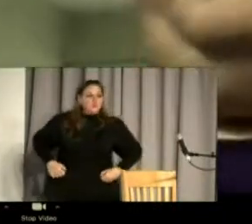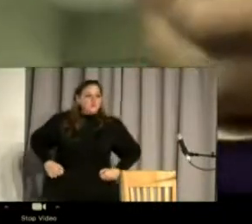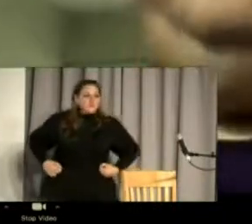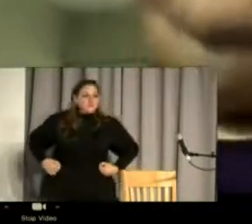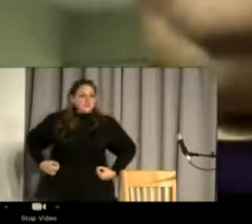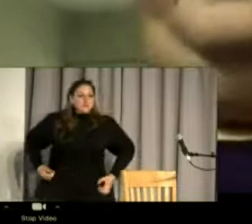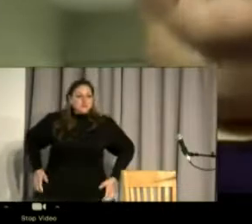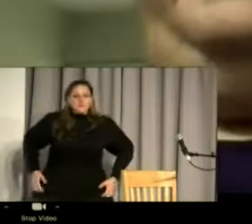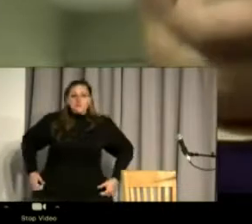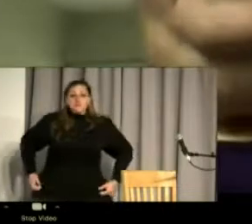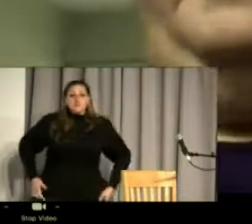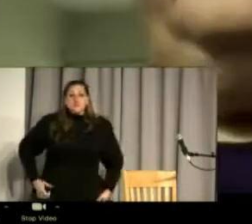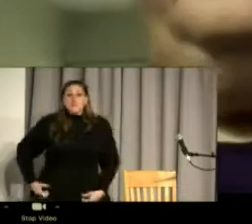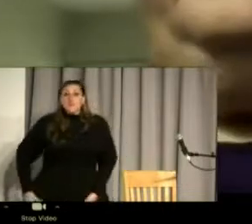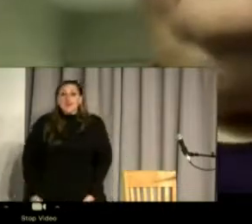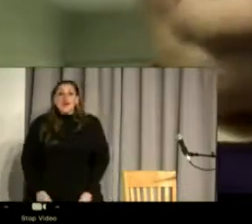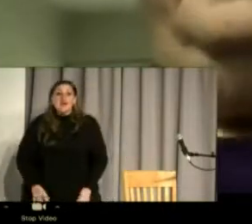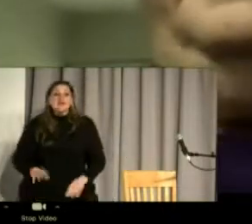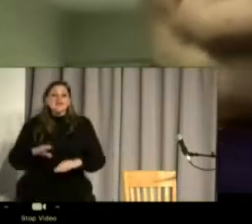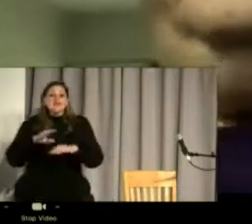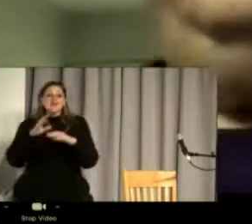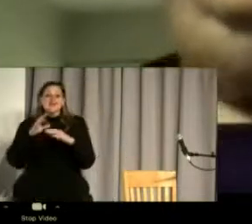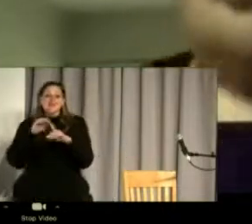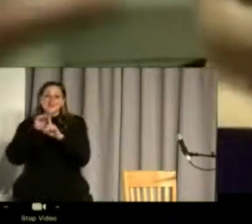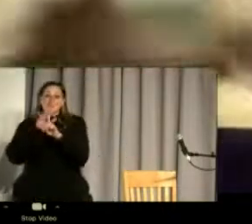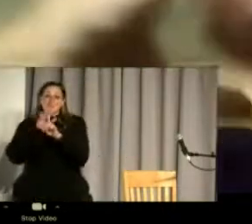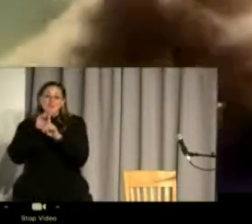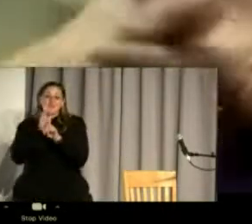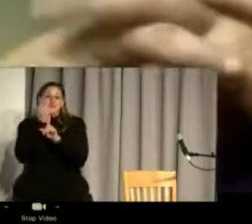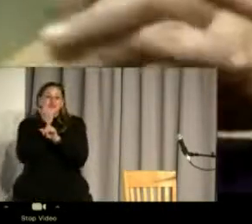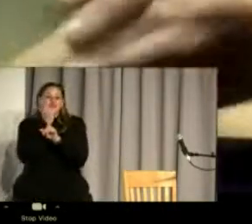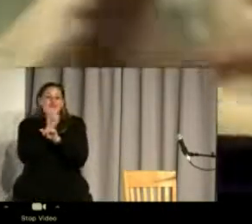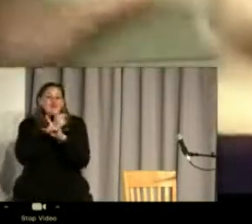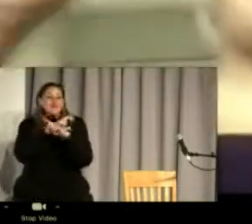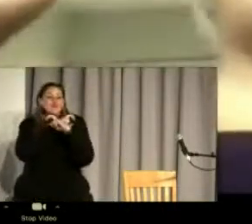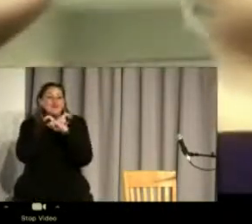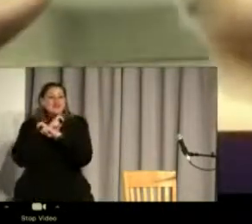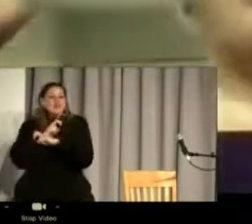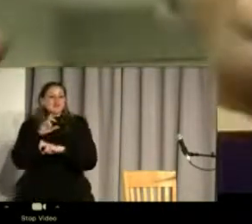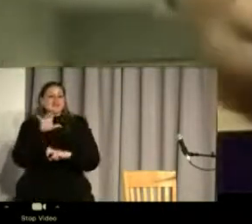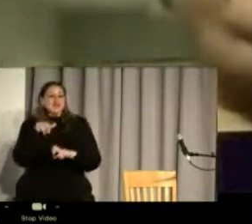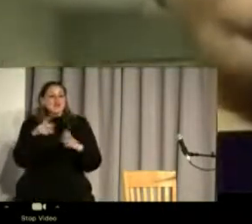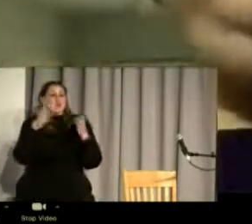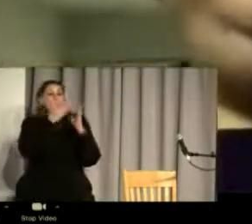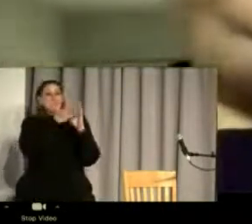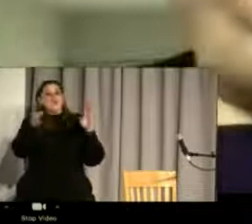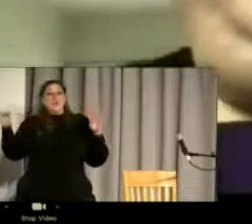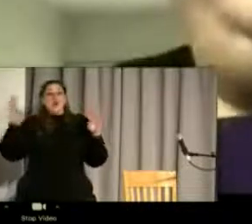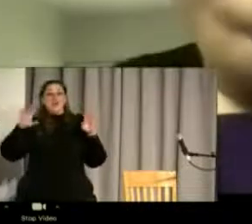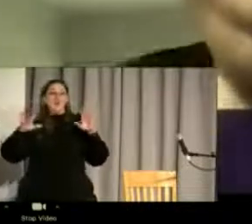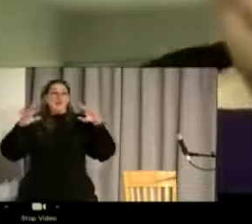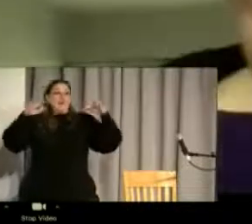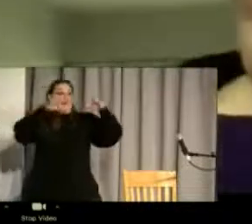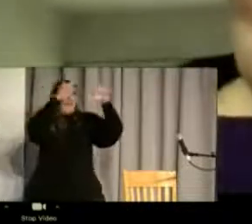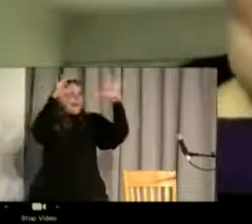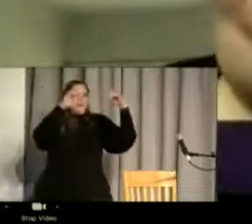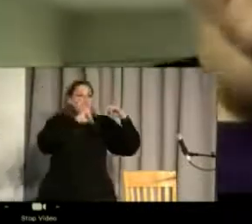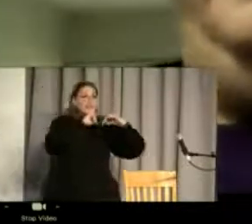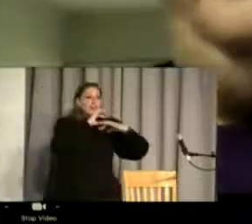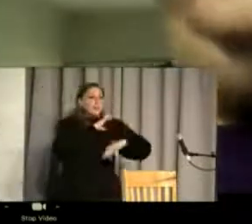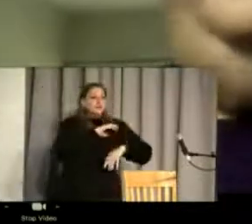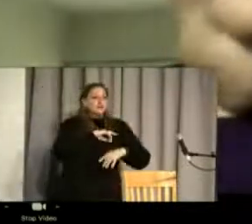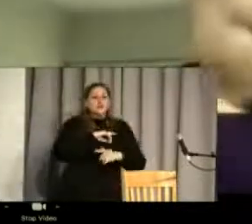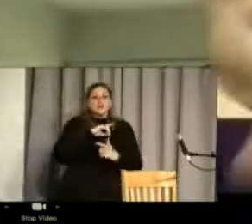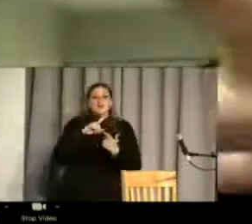there's just the exposure to everyday toxins. So, from the broad level of air pollution and water,